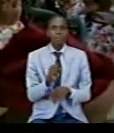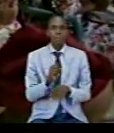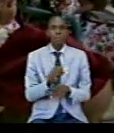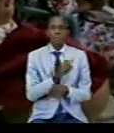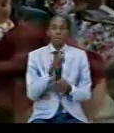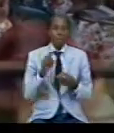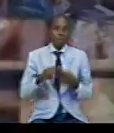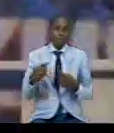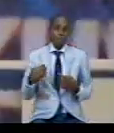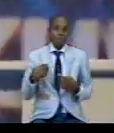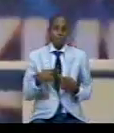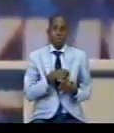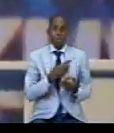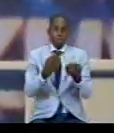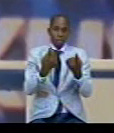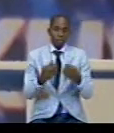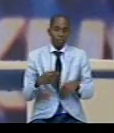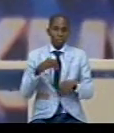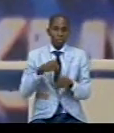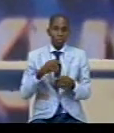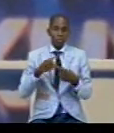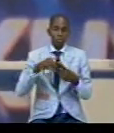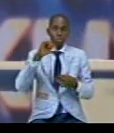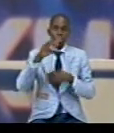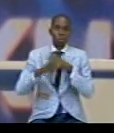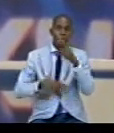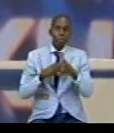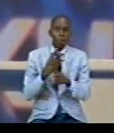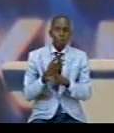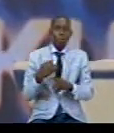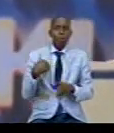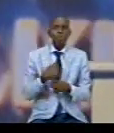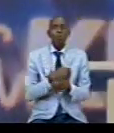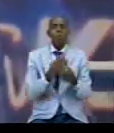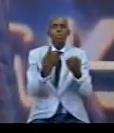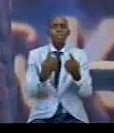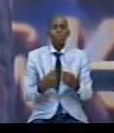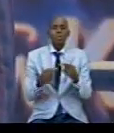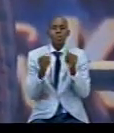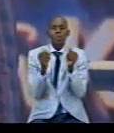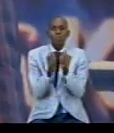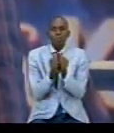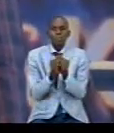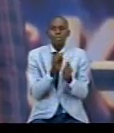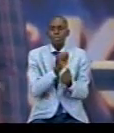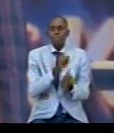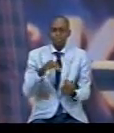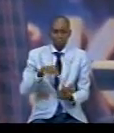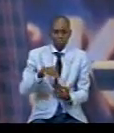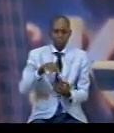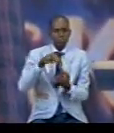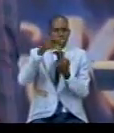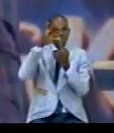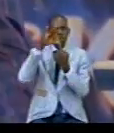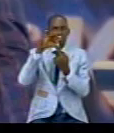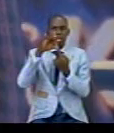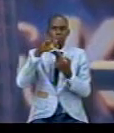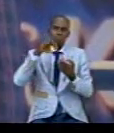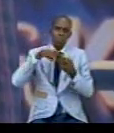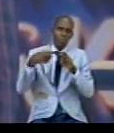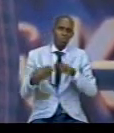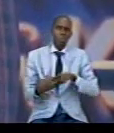came into the world, we came with a particular challenge, born with